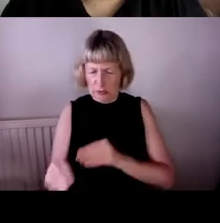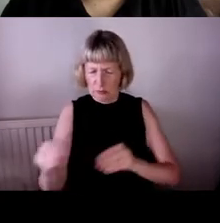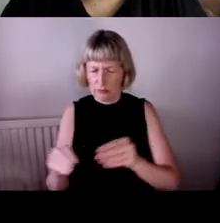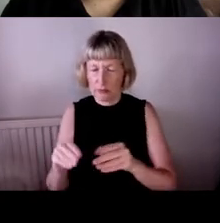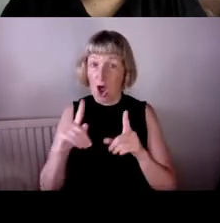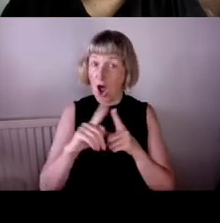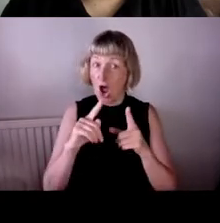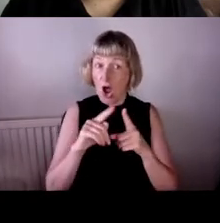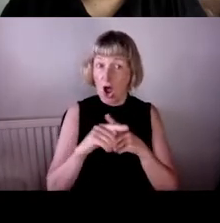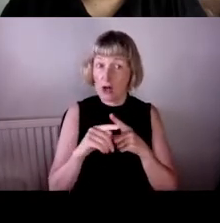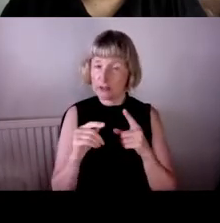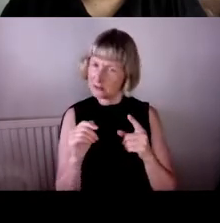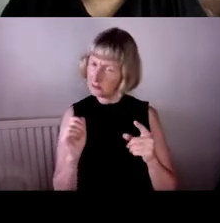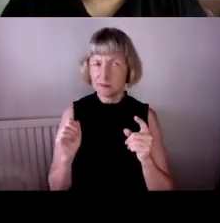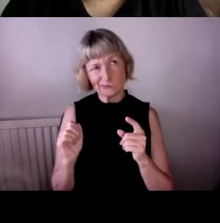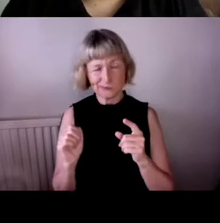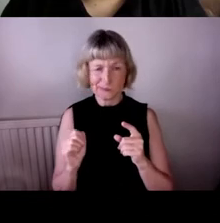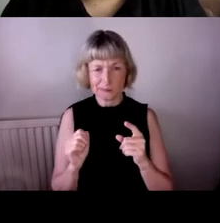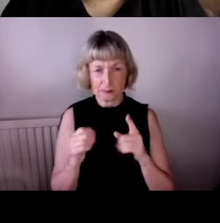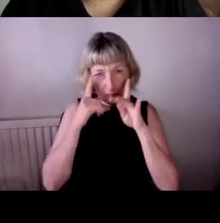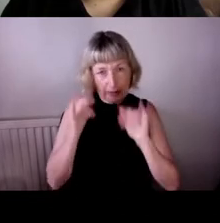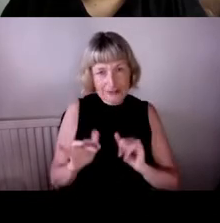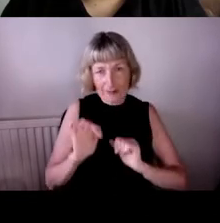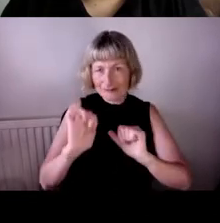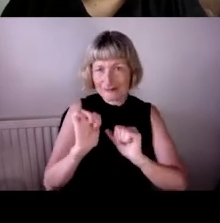Ernest flexes his neck and examines his pilchards.